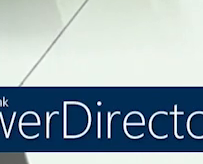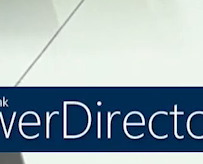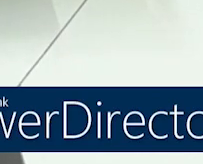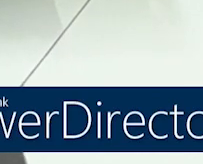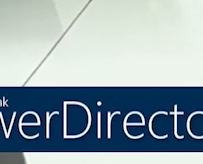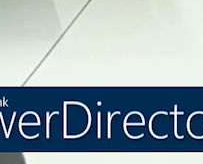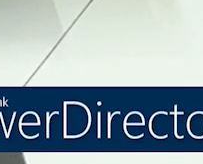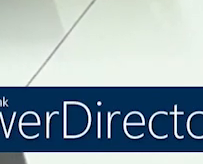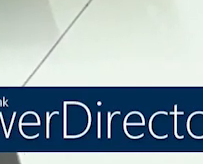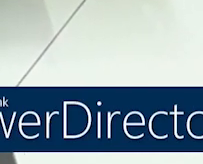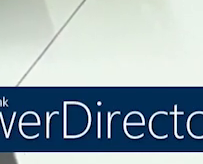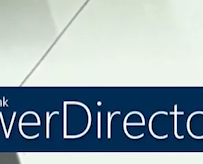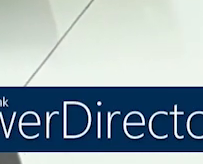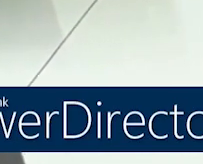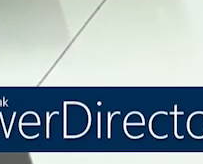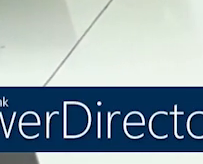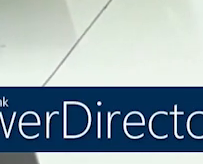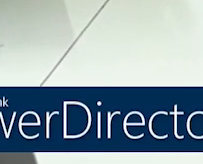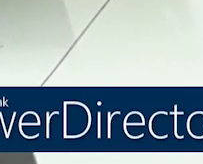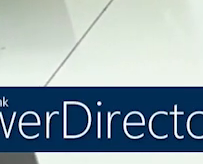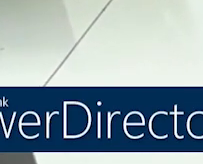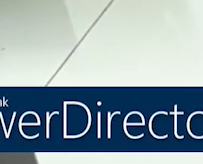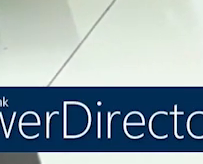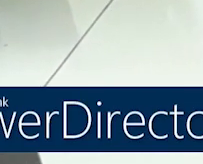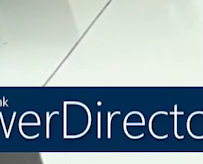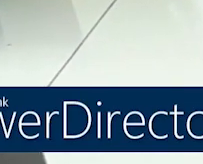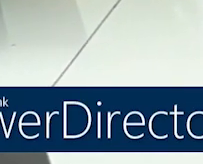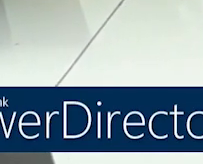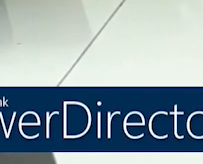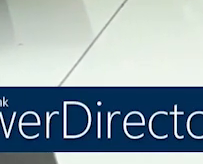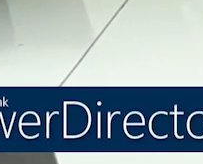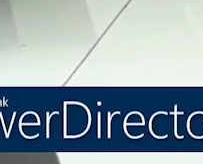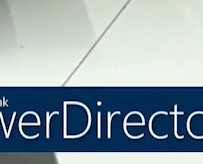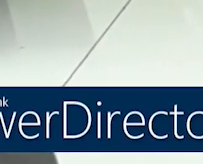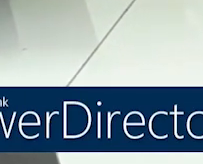First step, fill the seed tray with growing media.